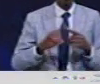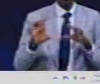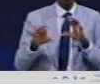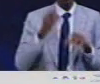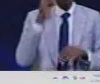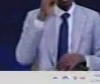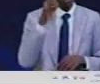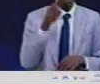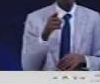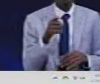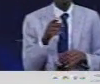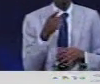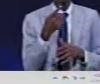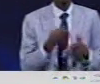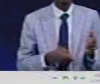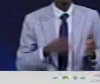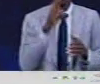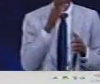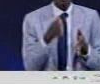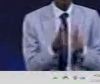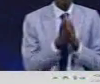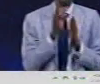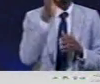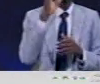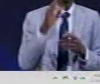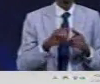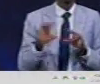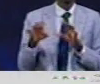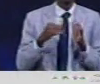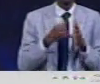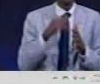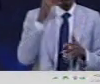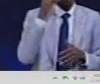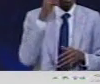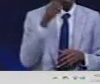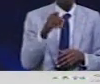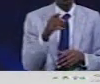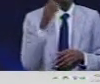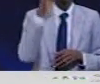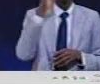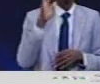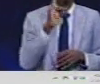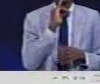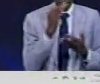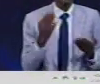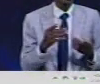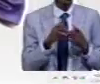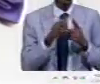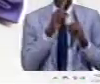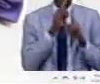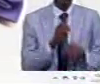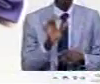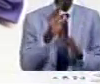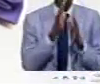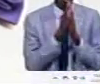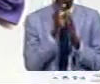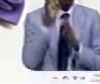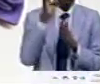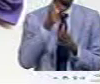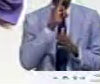him now, and he's hearing you. In Jesus' name we pray.